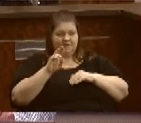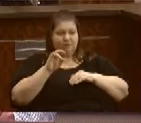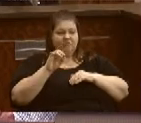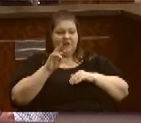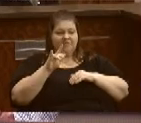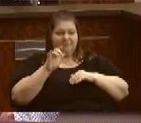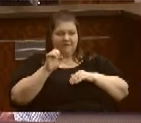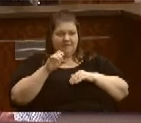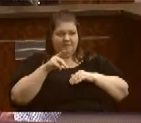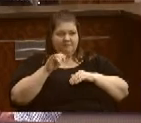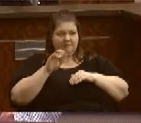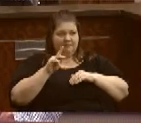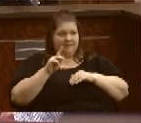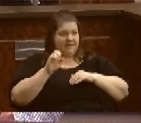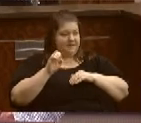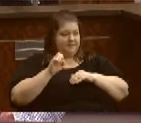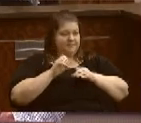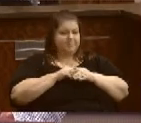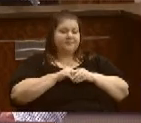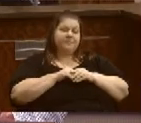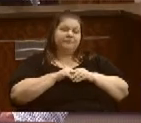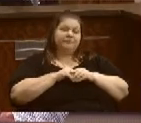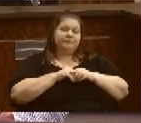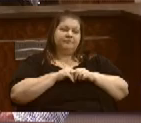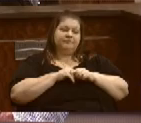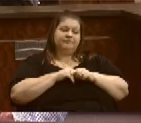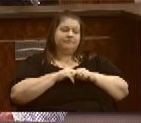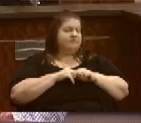Pike, Suite B20, Rockville, Maryland,